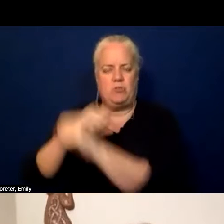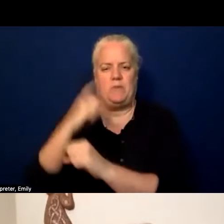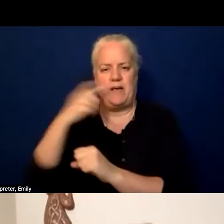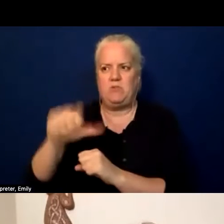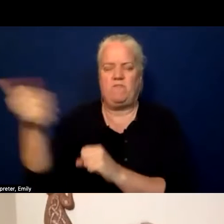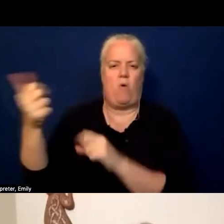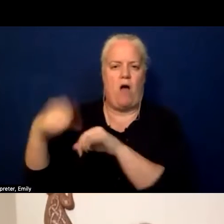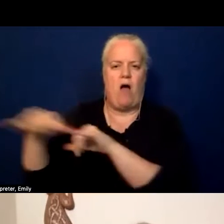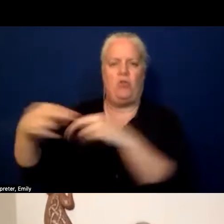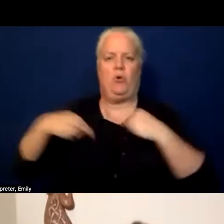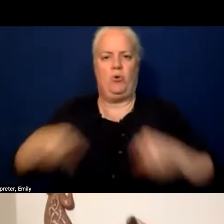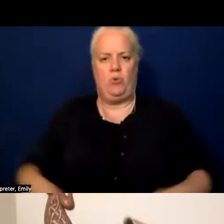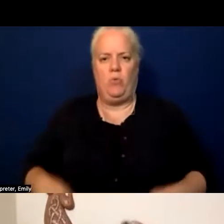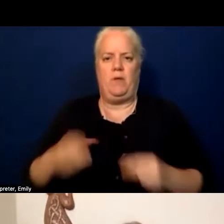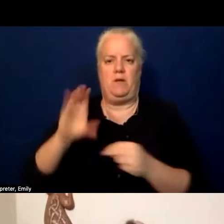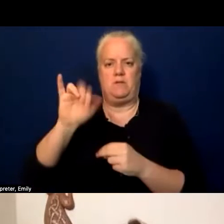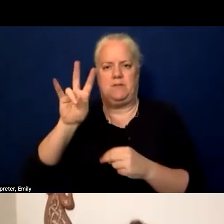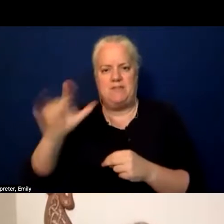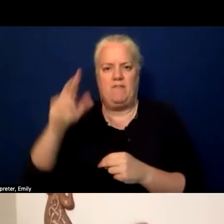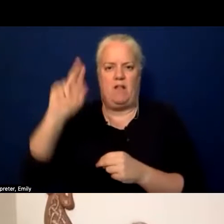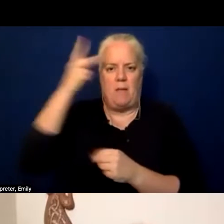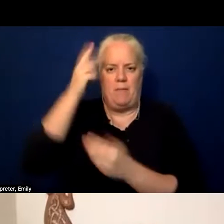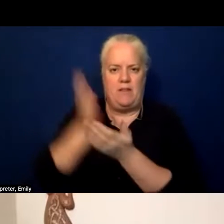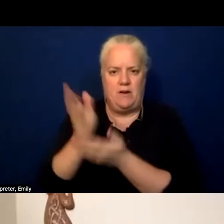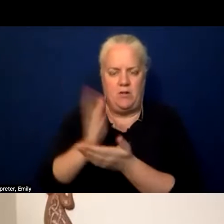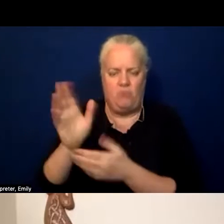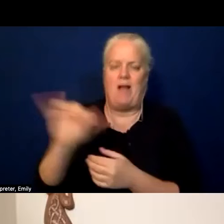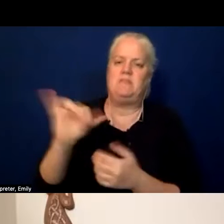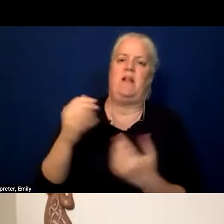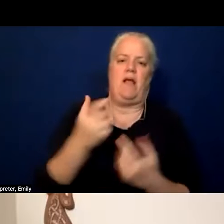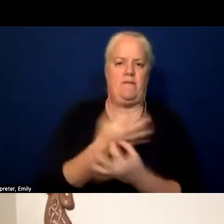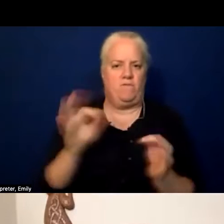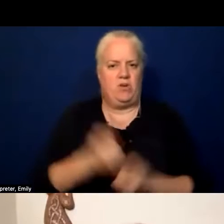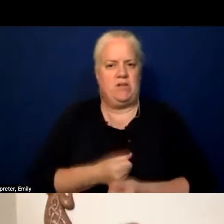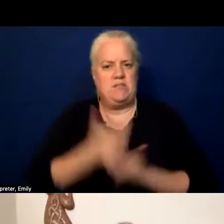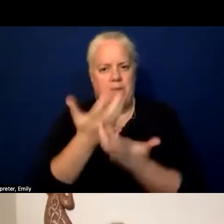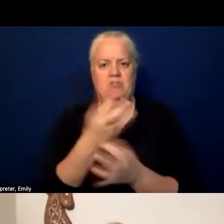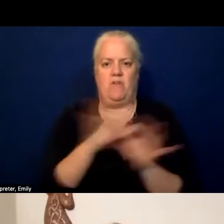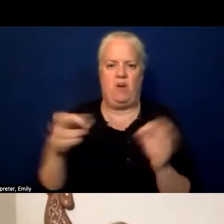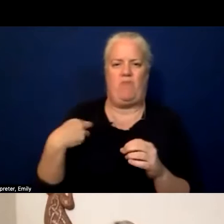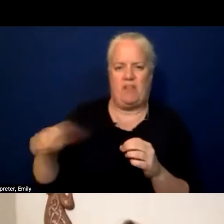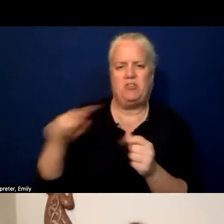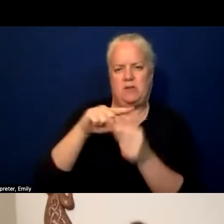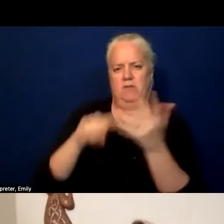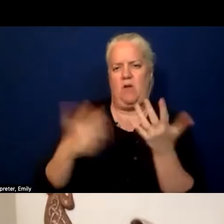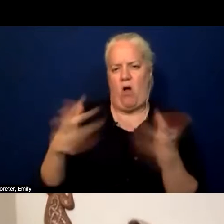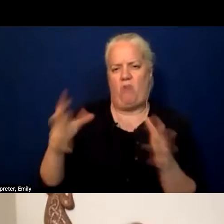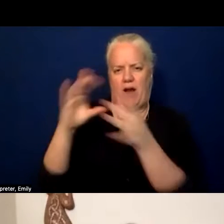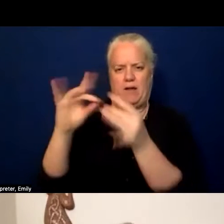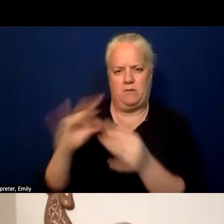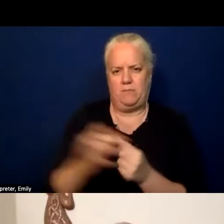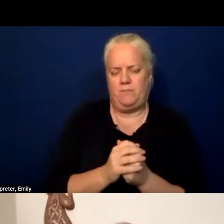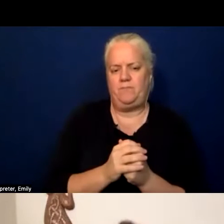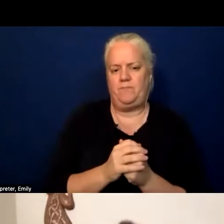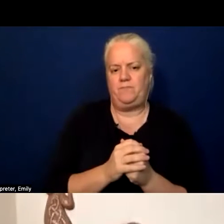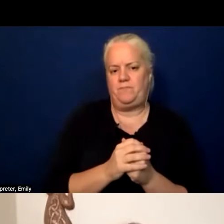civil, and political rights we hold dear, like free speech, freedom of religion, as you've heard about. And you've heard a number of ways that